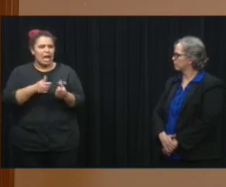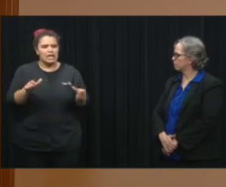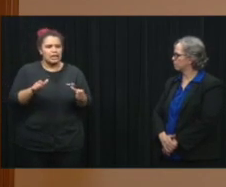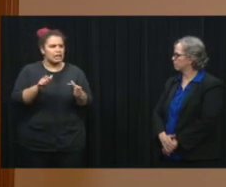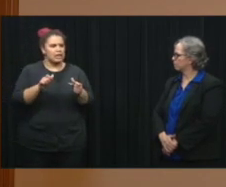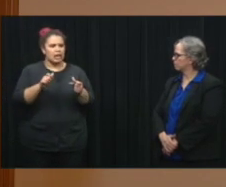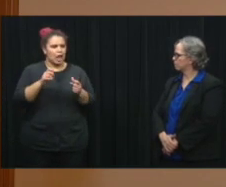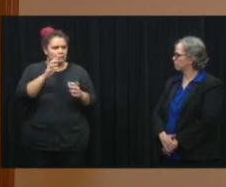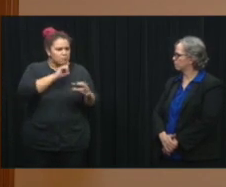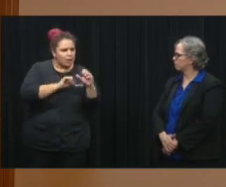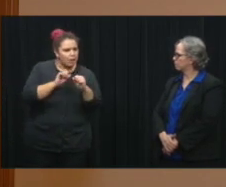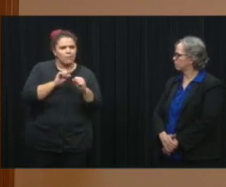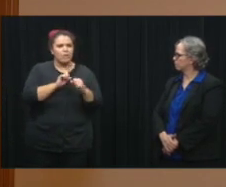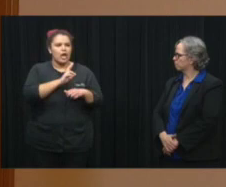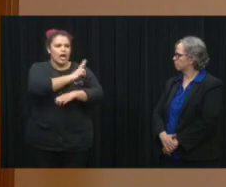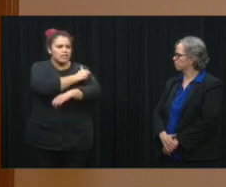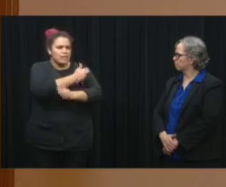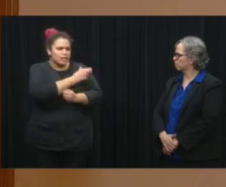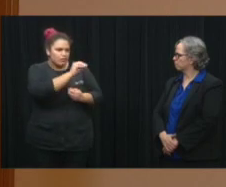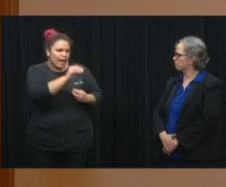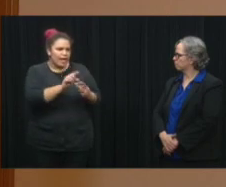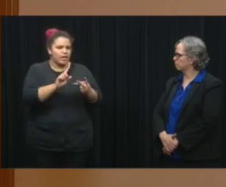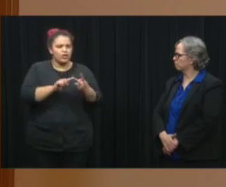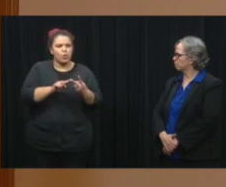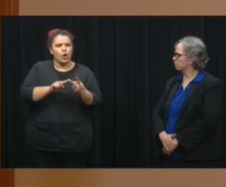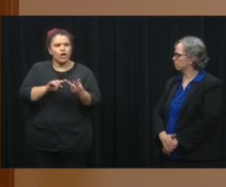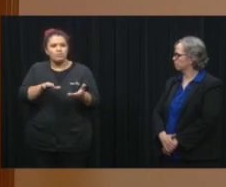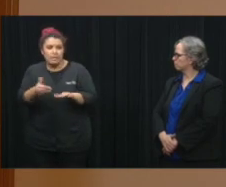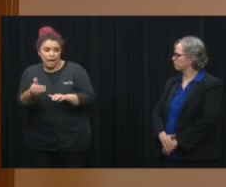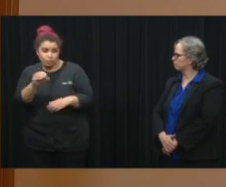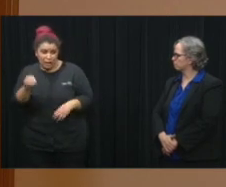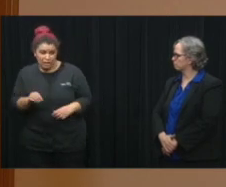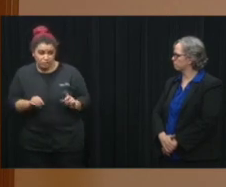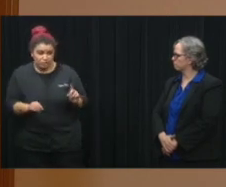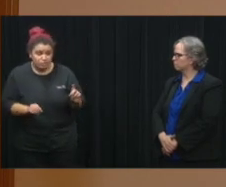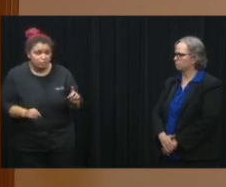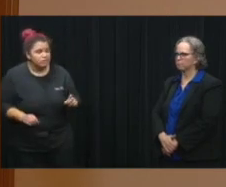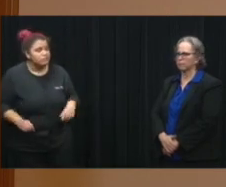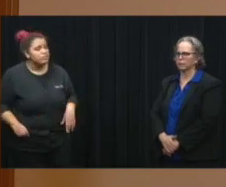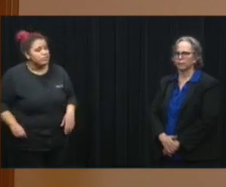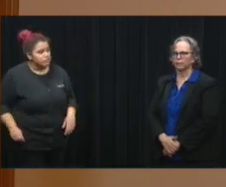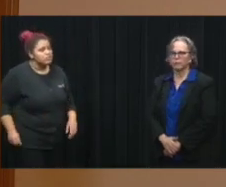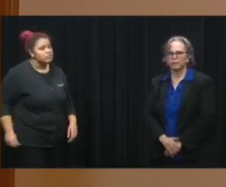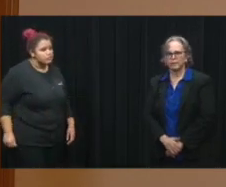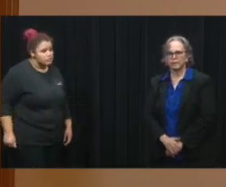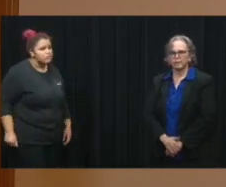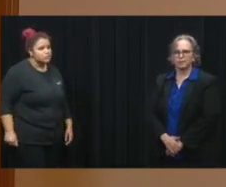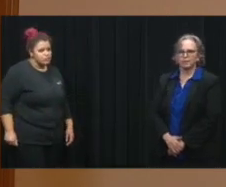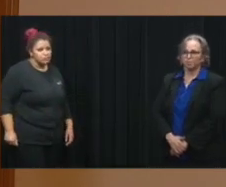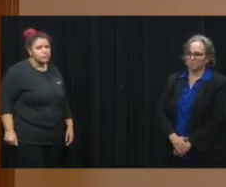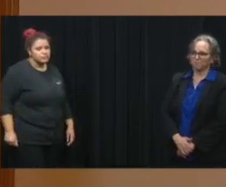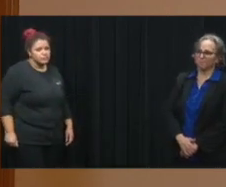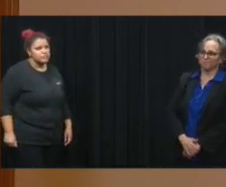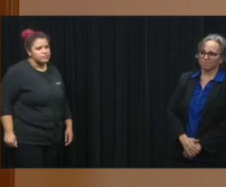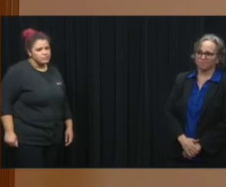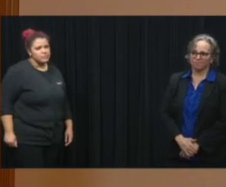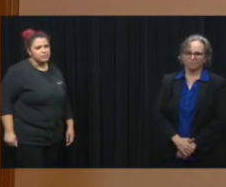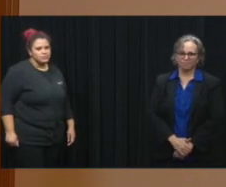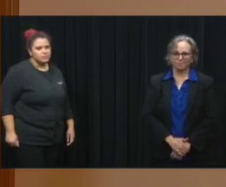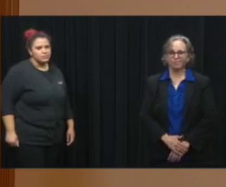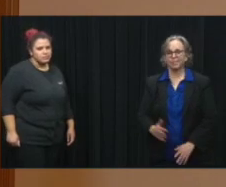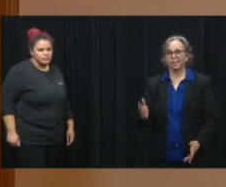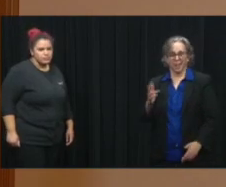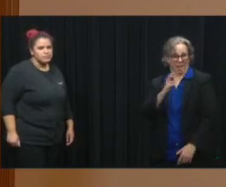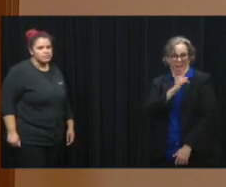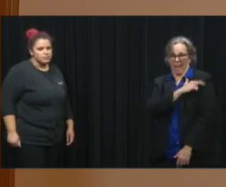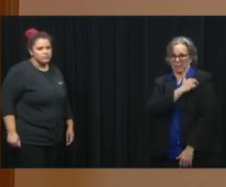time? Right. There are some things out there on hospitalization rates. We only know what we know from our data